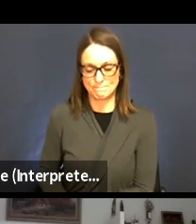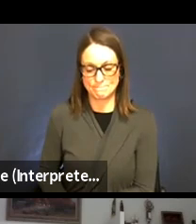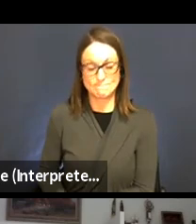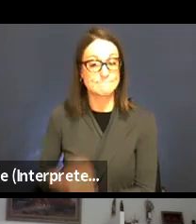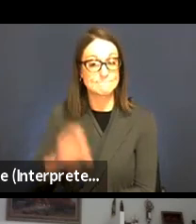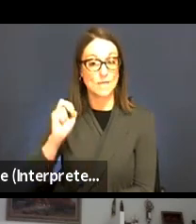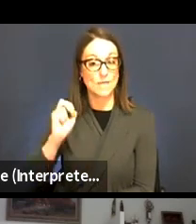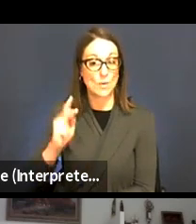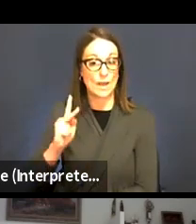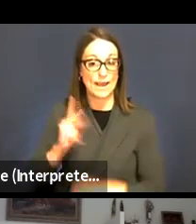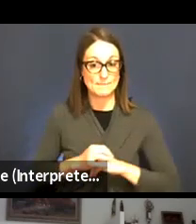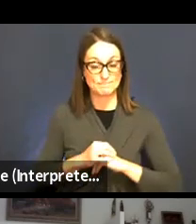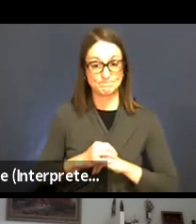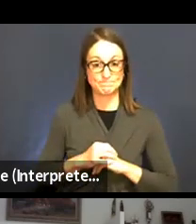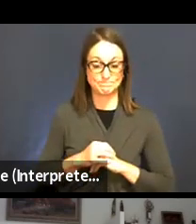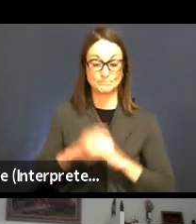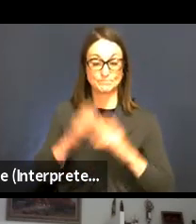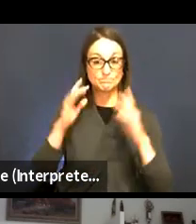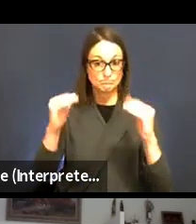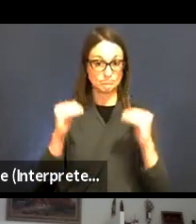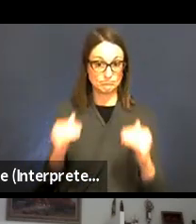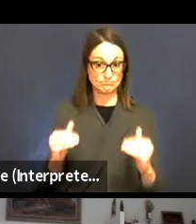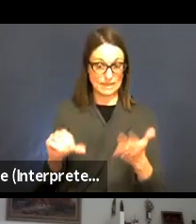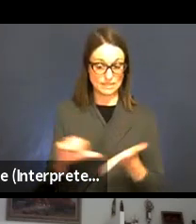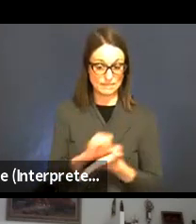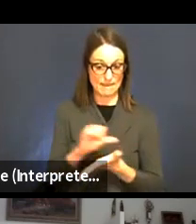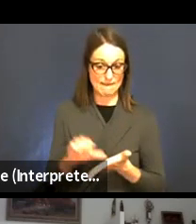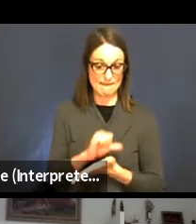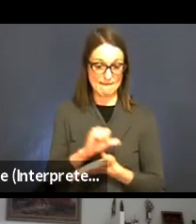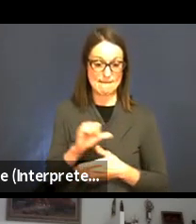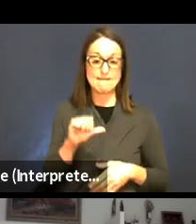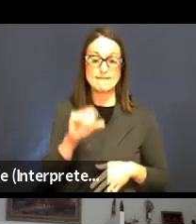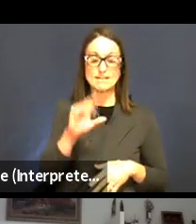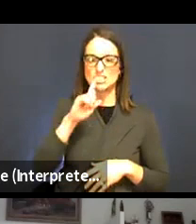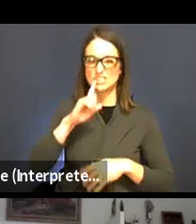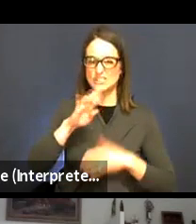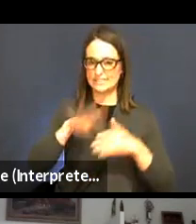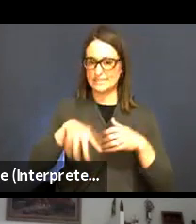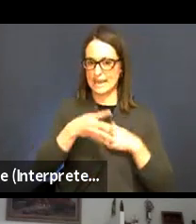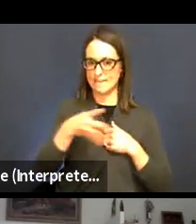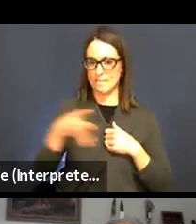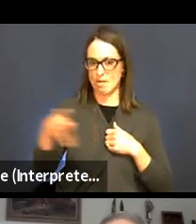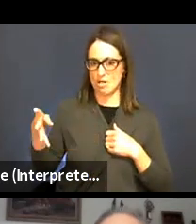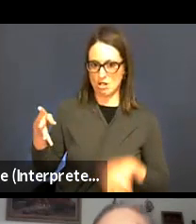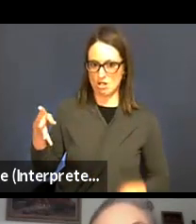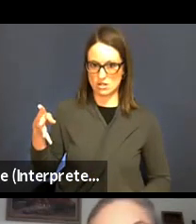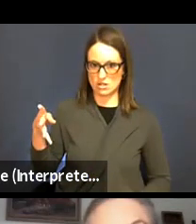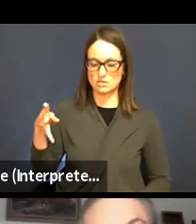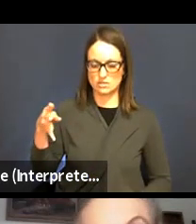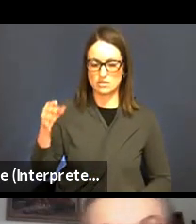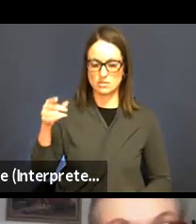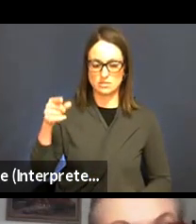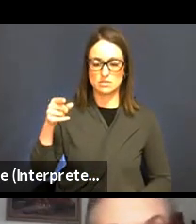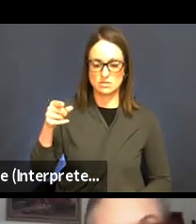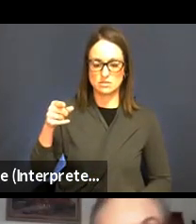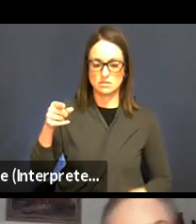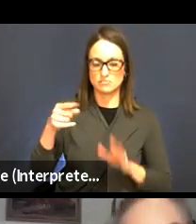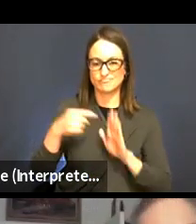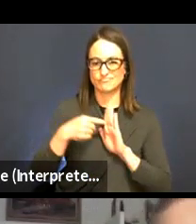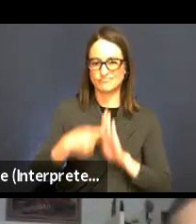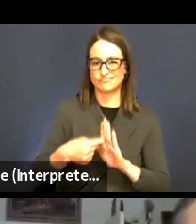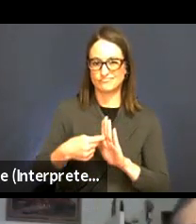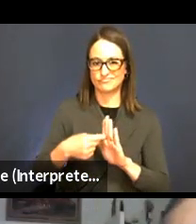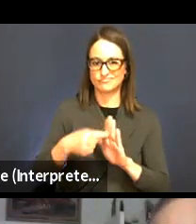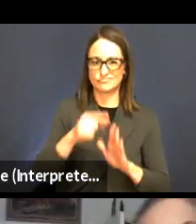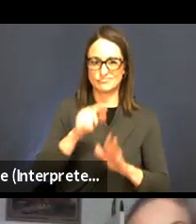Okay, the next page, there's a table that shows our tuition and fee